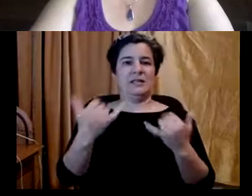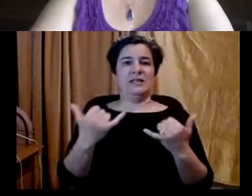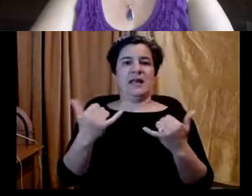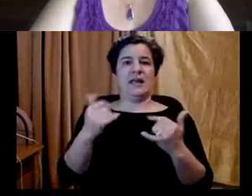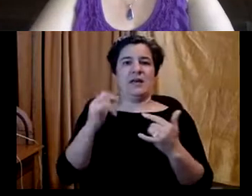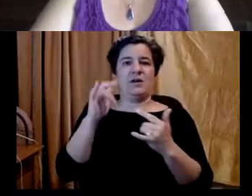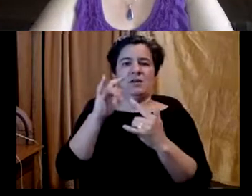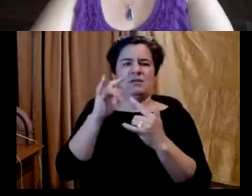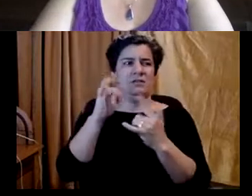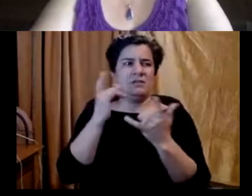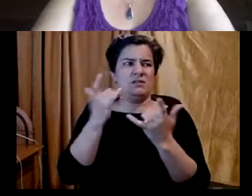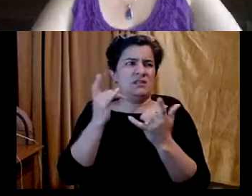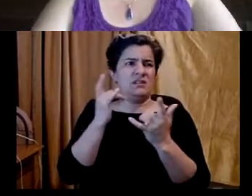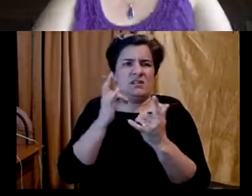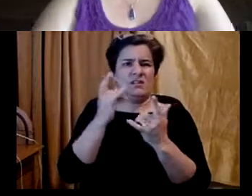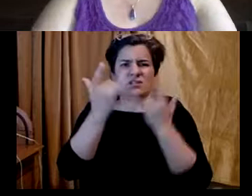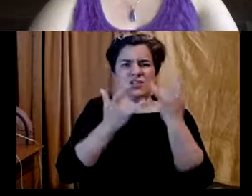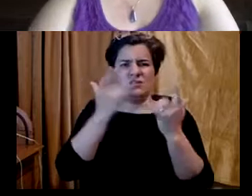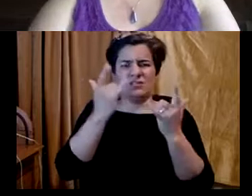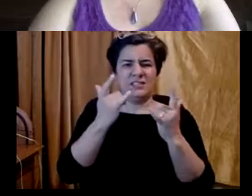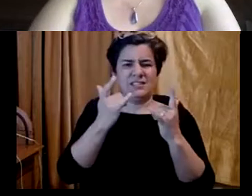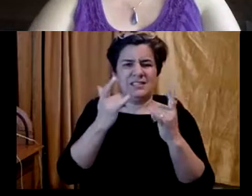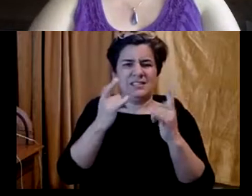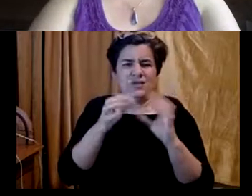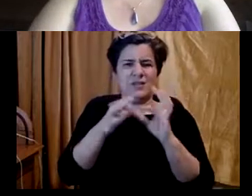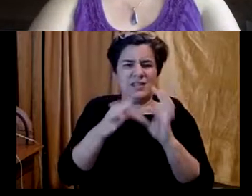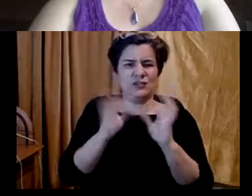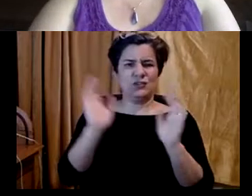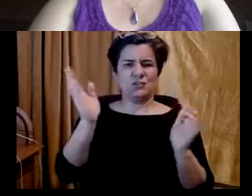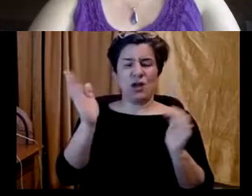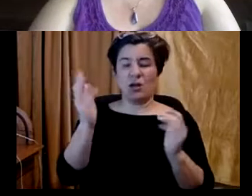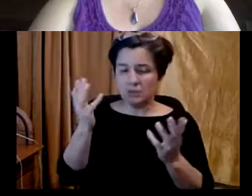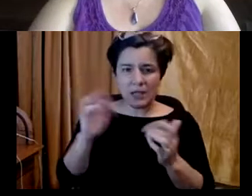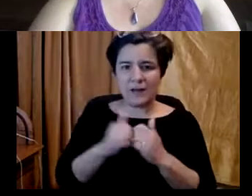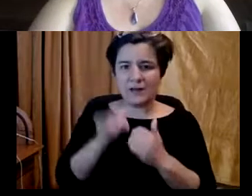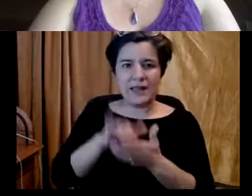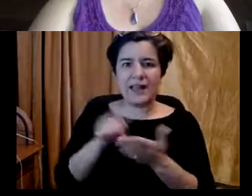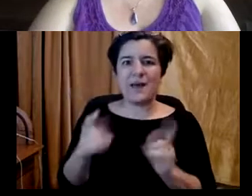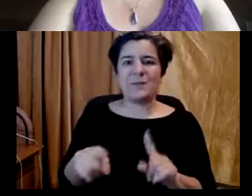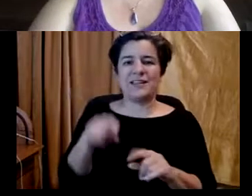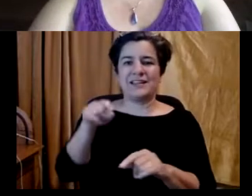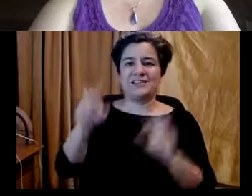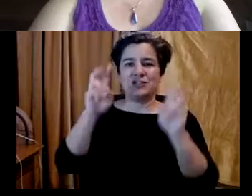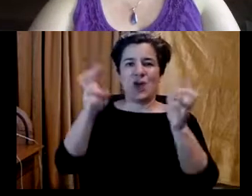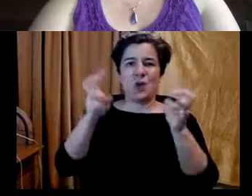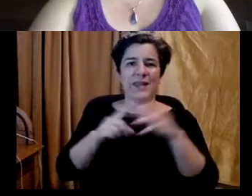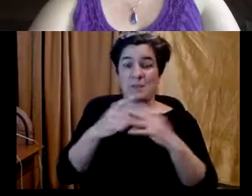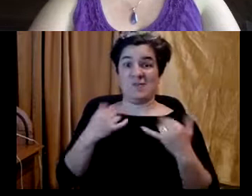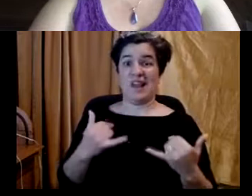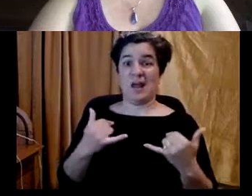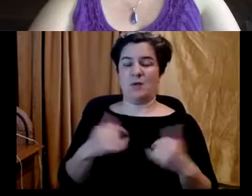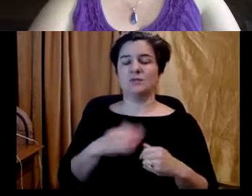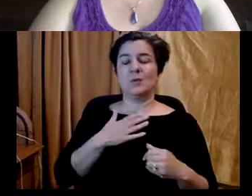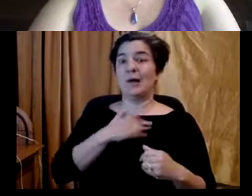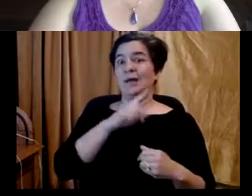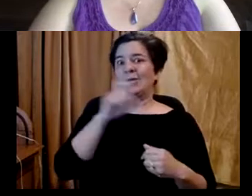detachment from toxic relationships. What? You know, like, so the question is, it's kind of twofold.